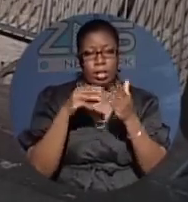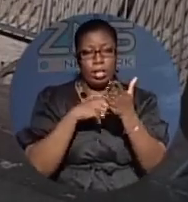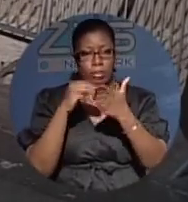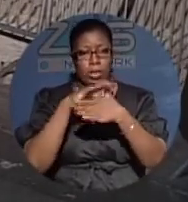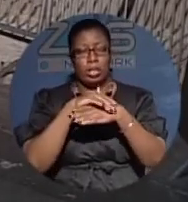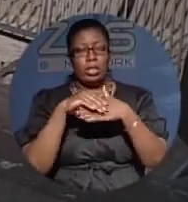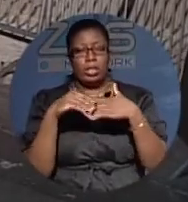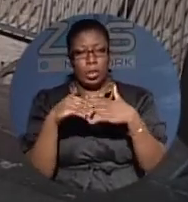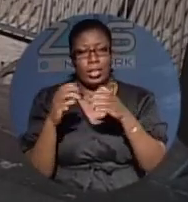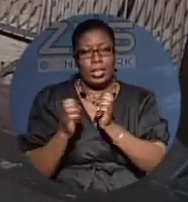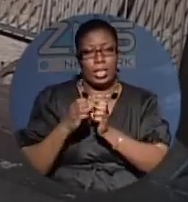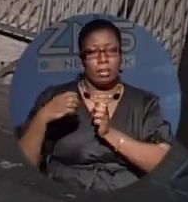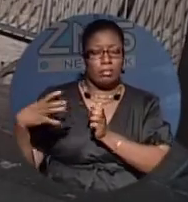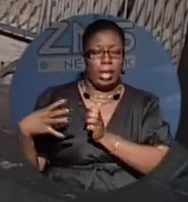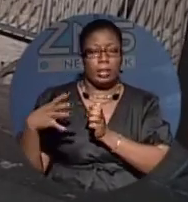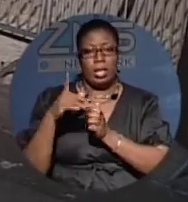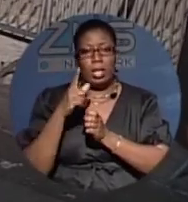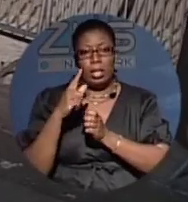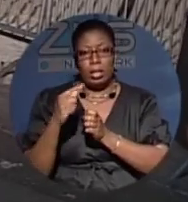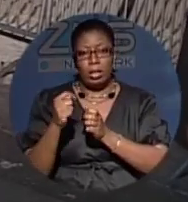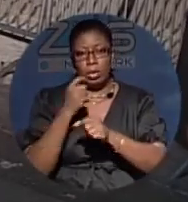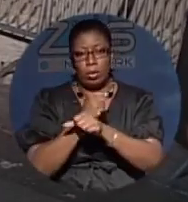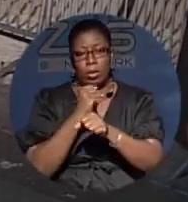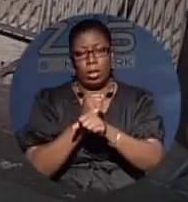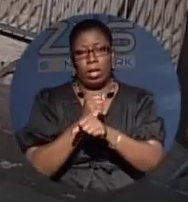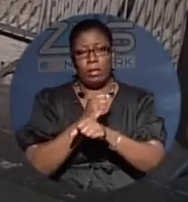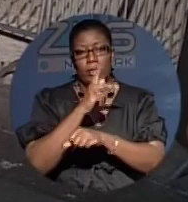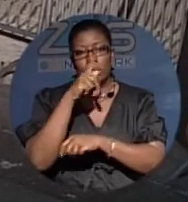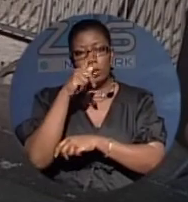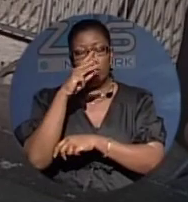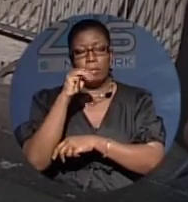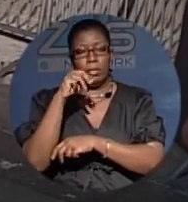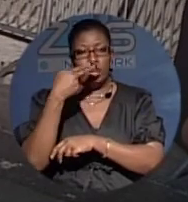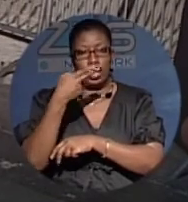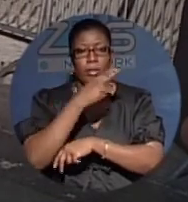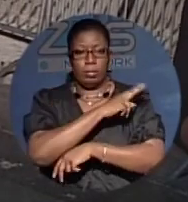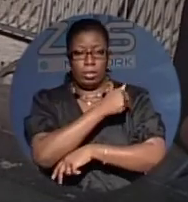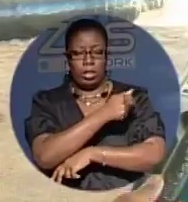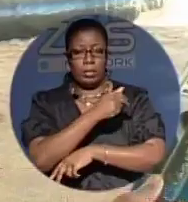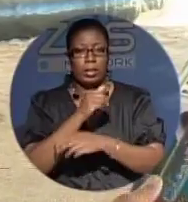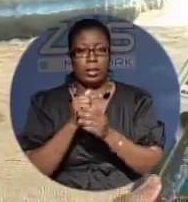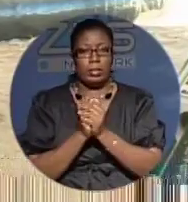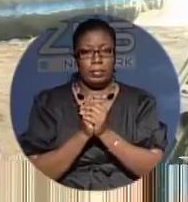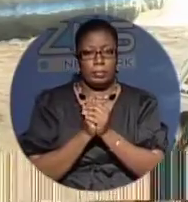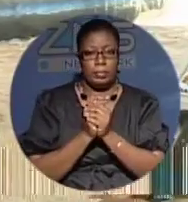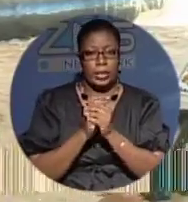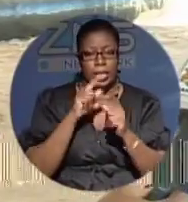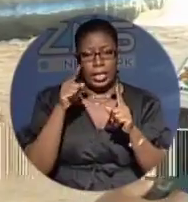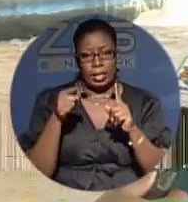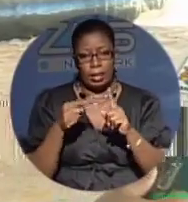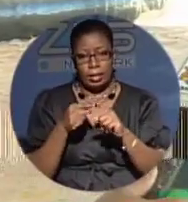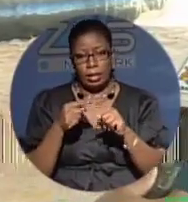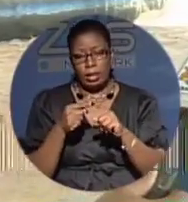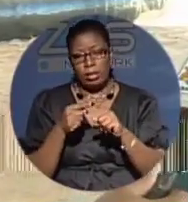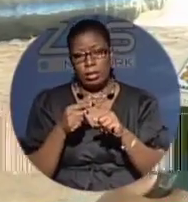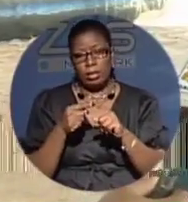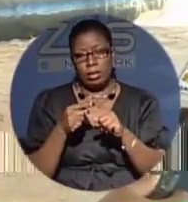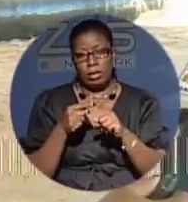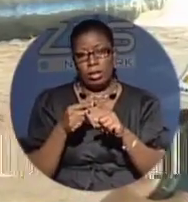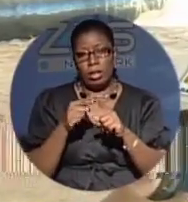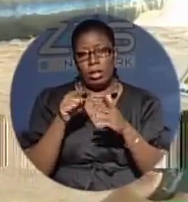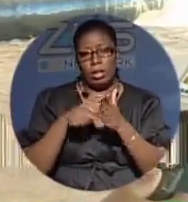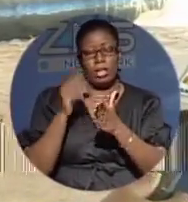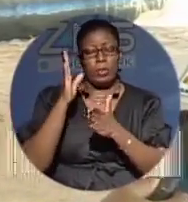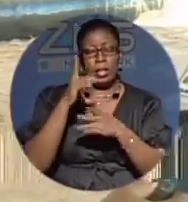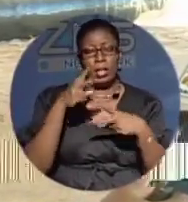will expand the work of the Princess Margaret Hospital. This new facility is going to allow us to have a